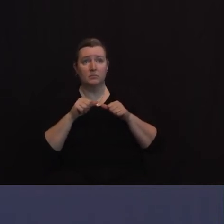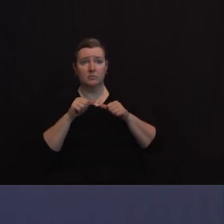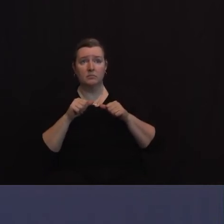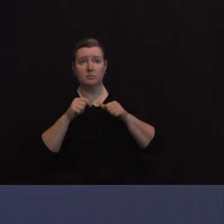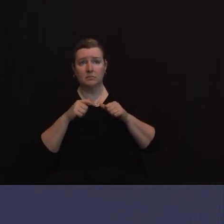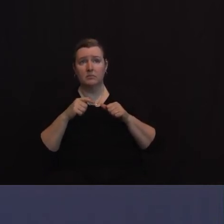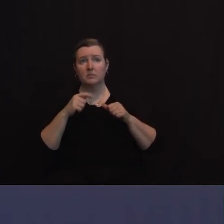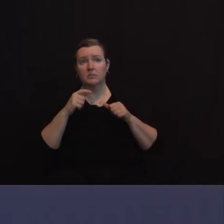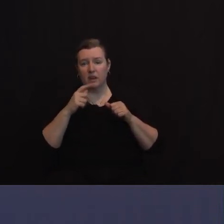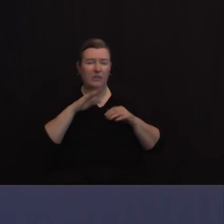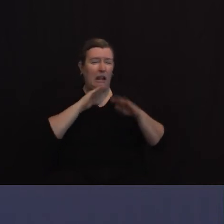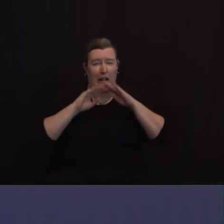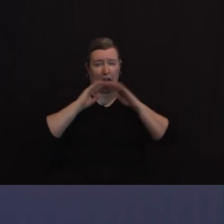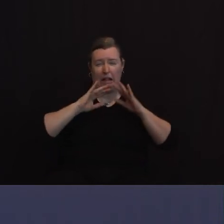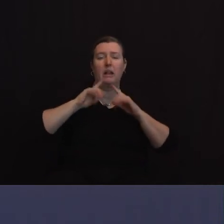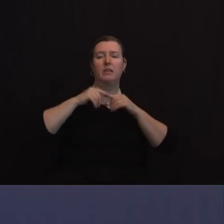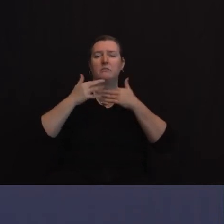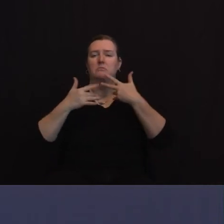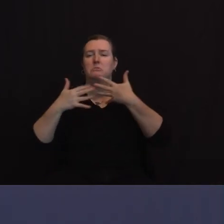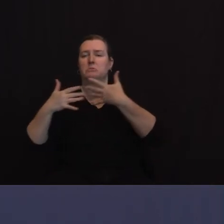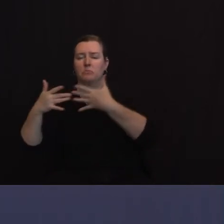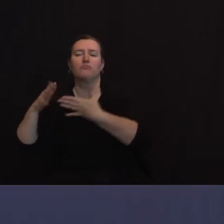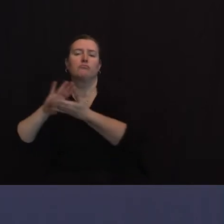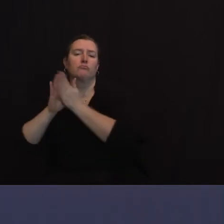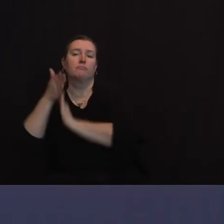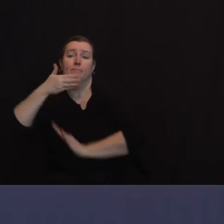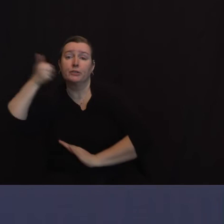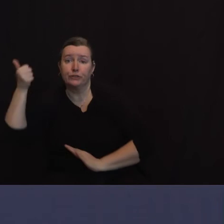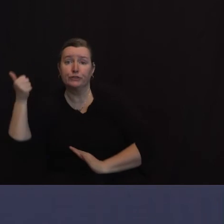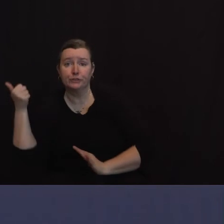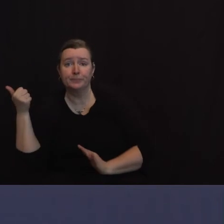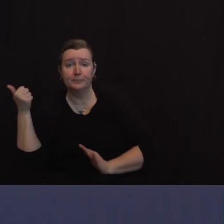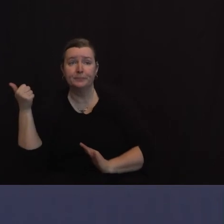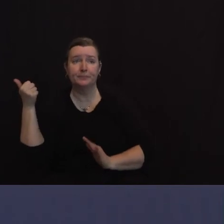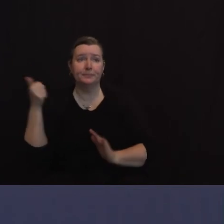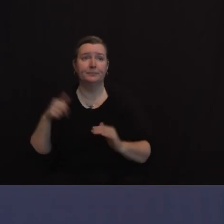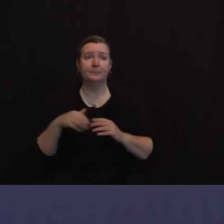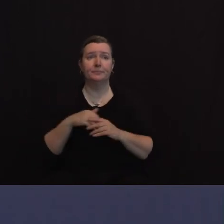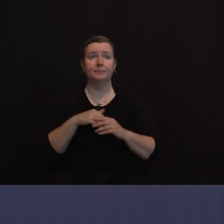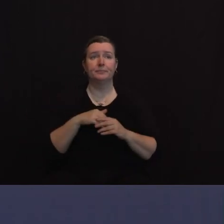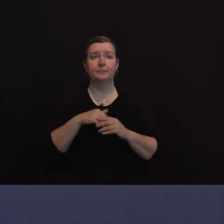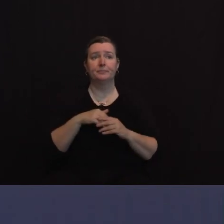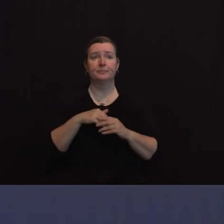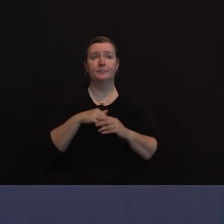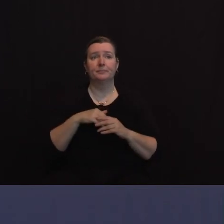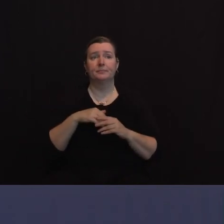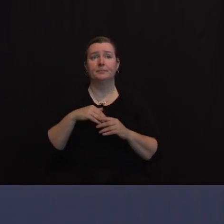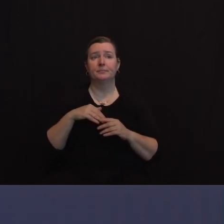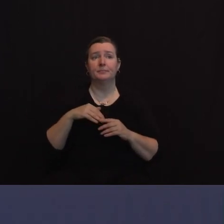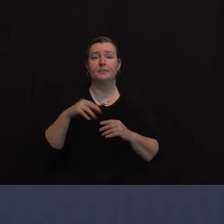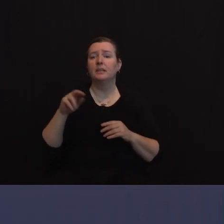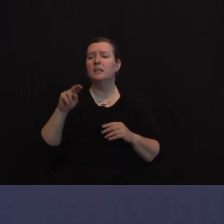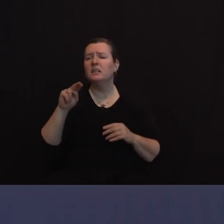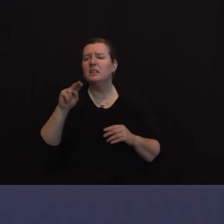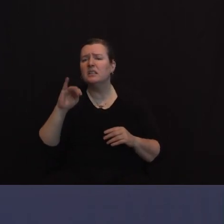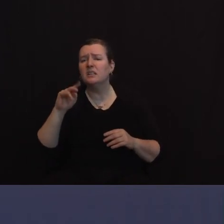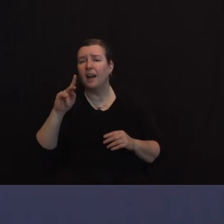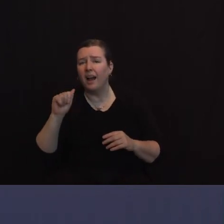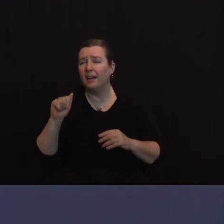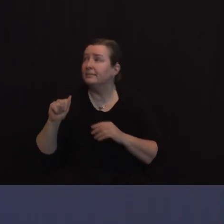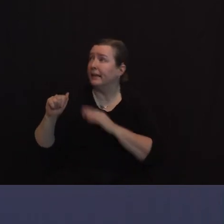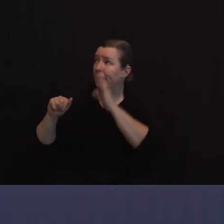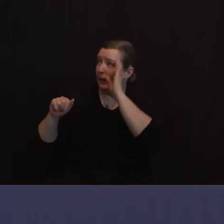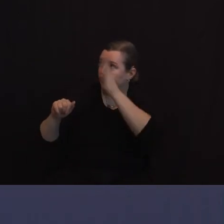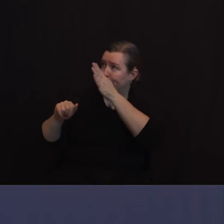Nikita. Hi, Governor. So some months back when I first asked you about early voting, you said that you'd like a